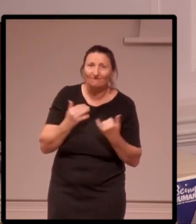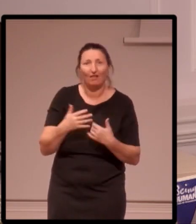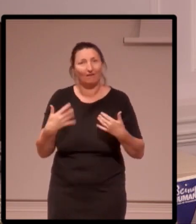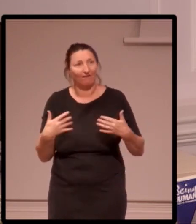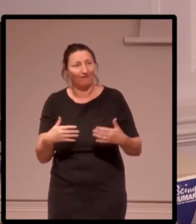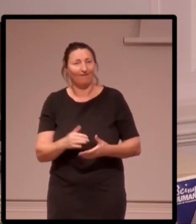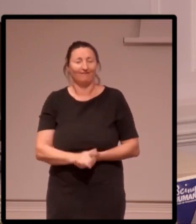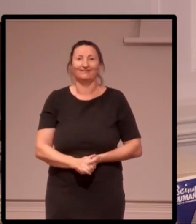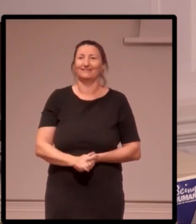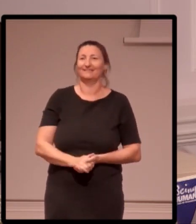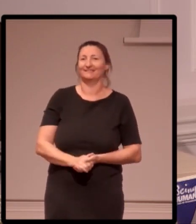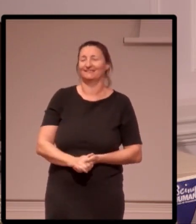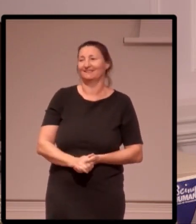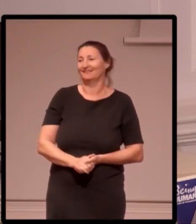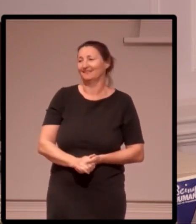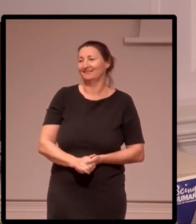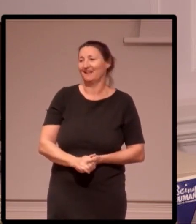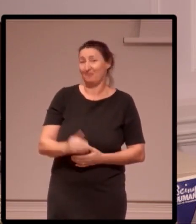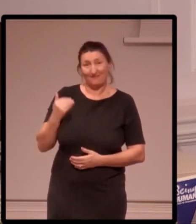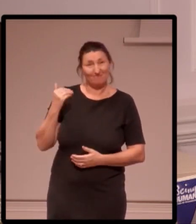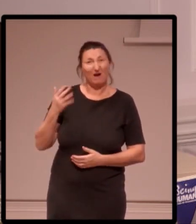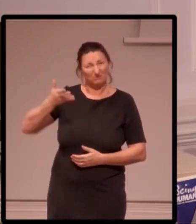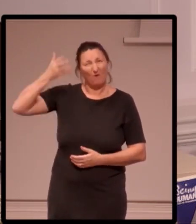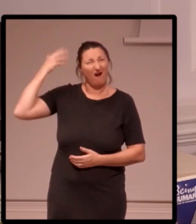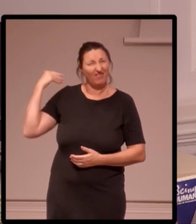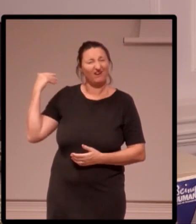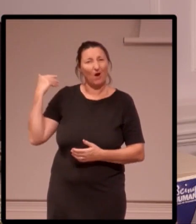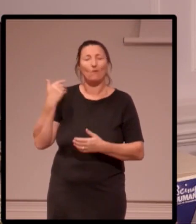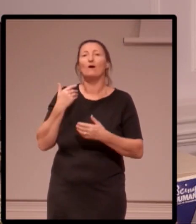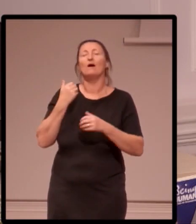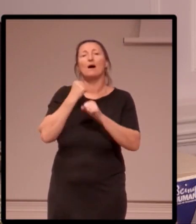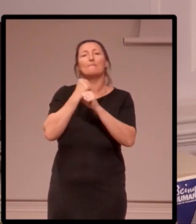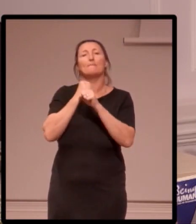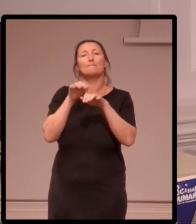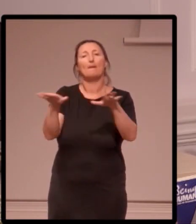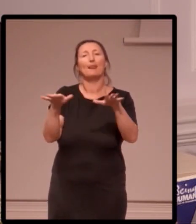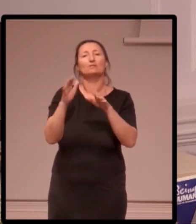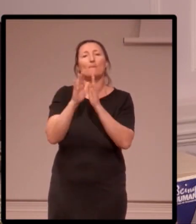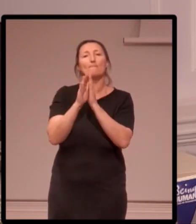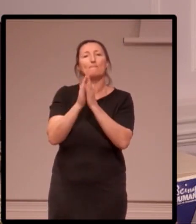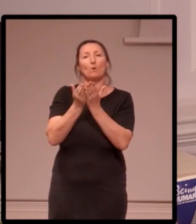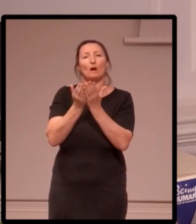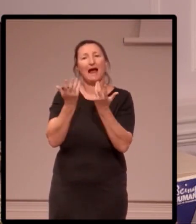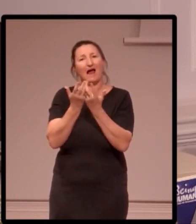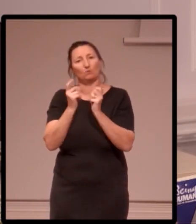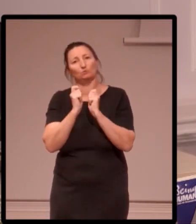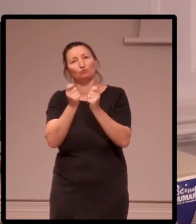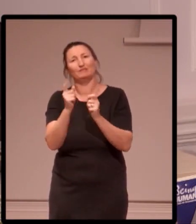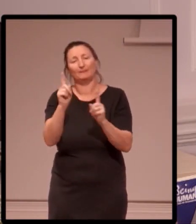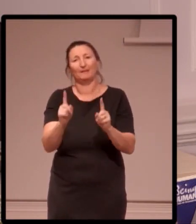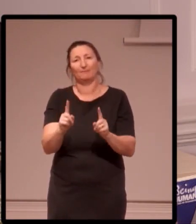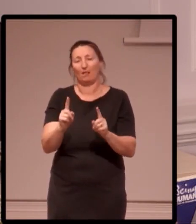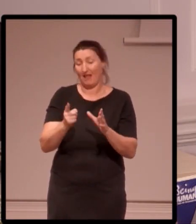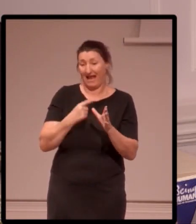She's recently, it's quite a while ago now, isn't it, published a book, How to Treat People. That came